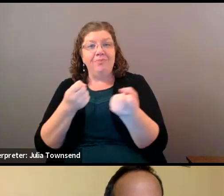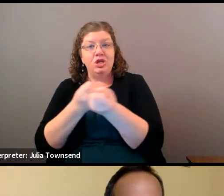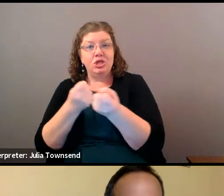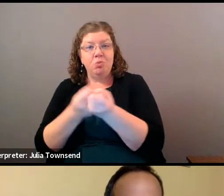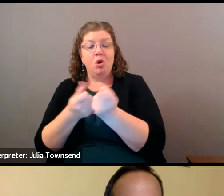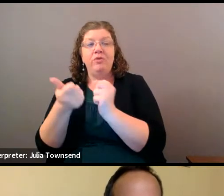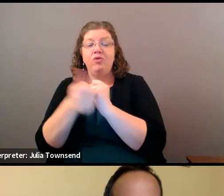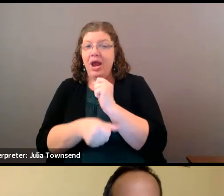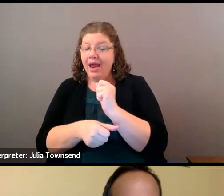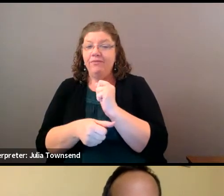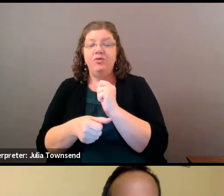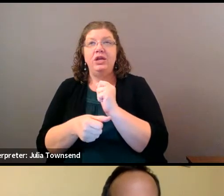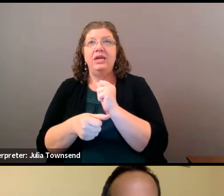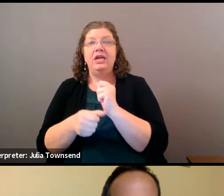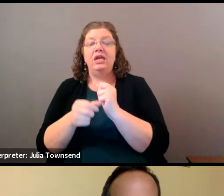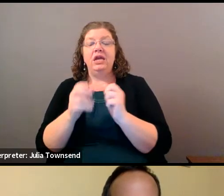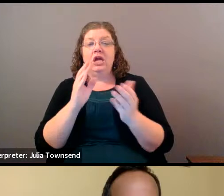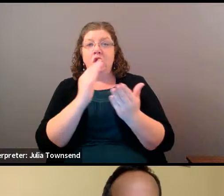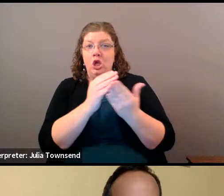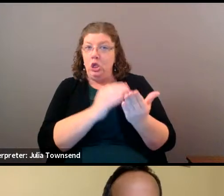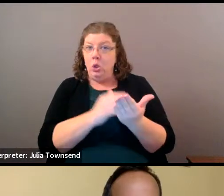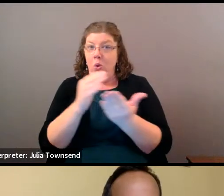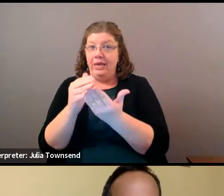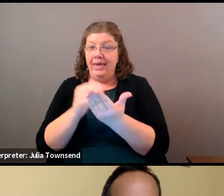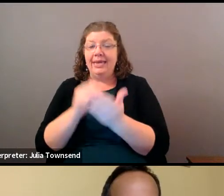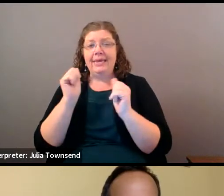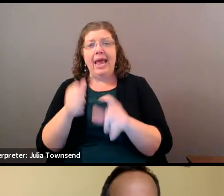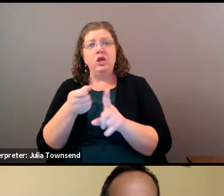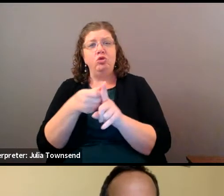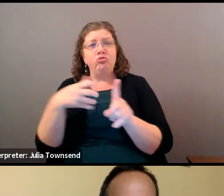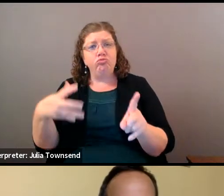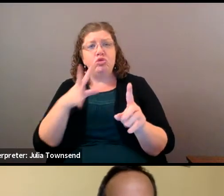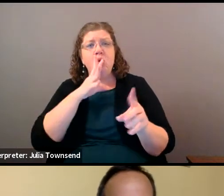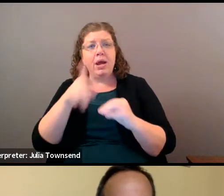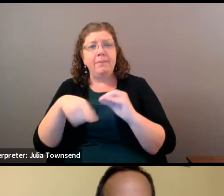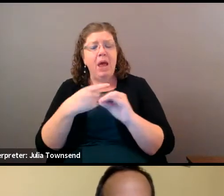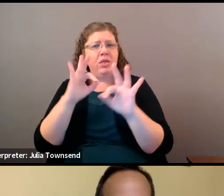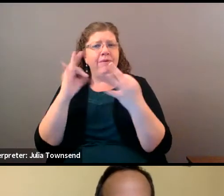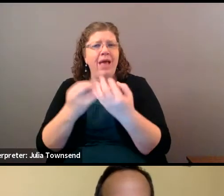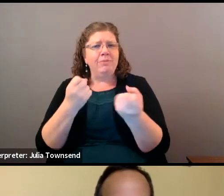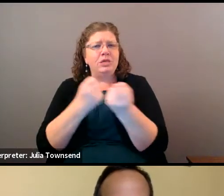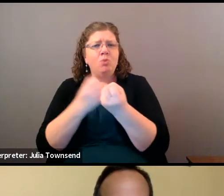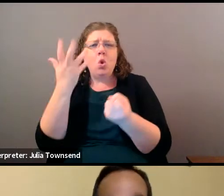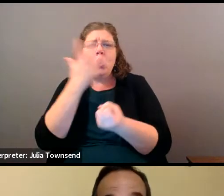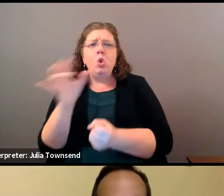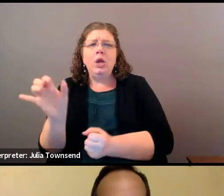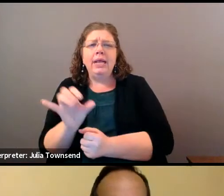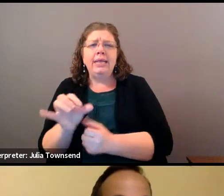unit. Can you talk a little bit about what that family support looks like?